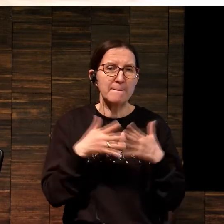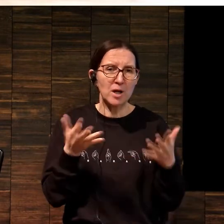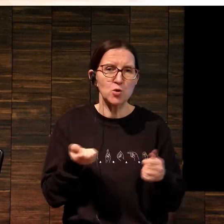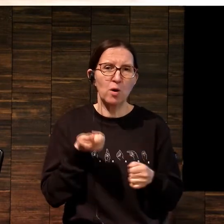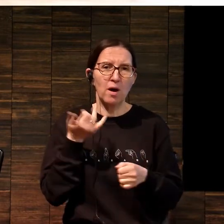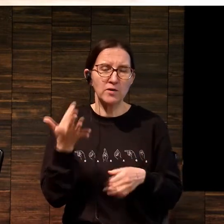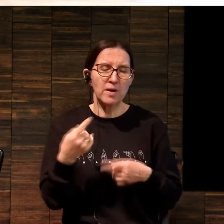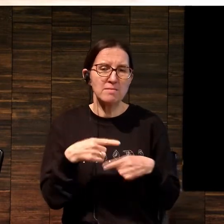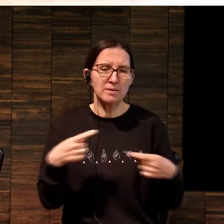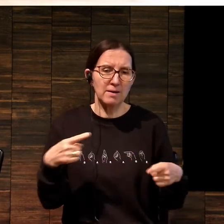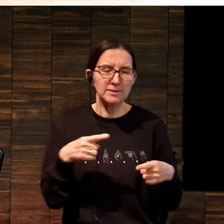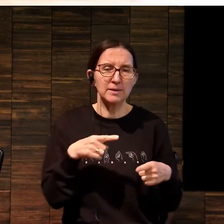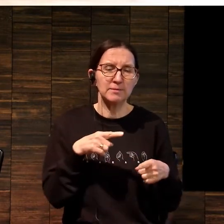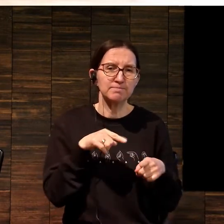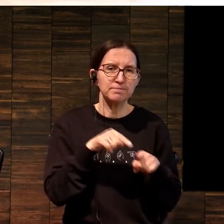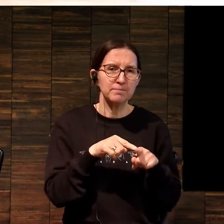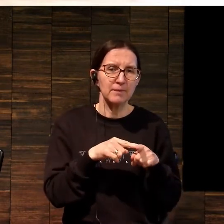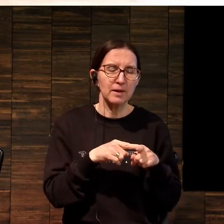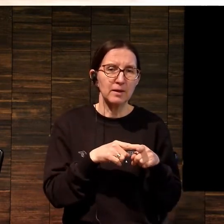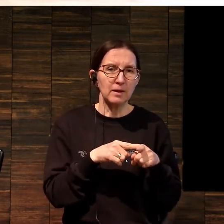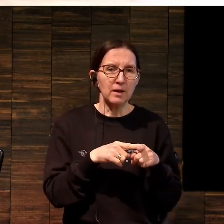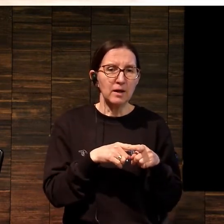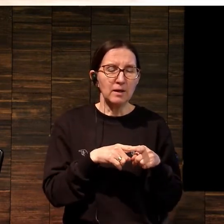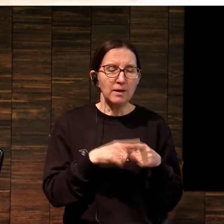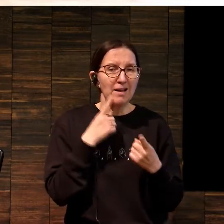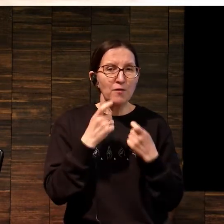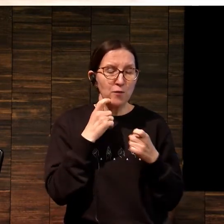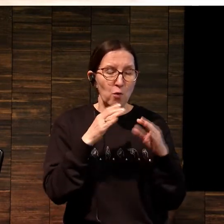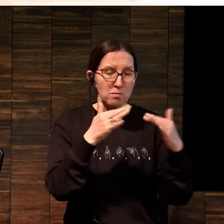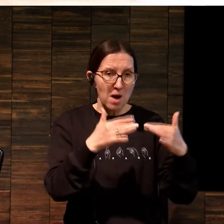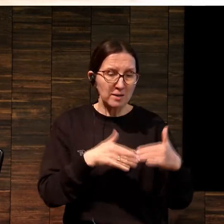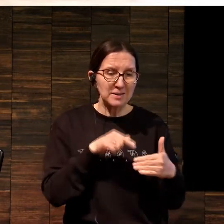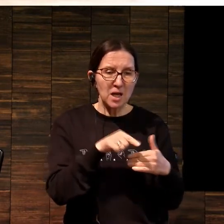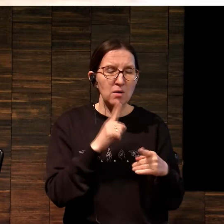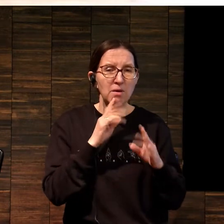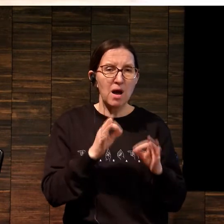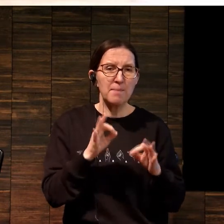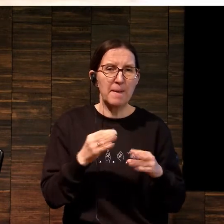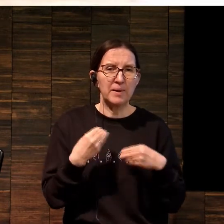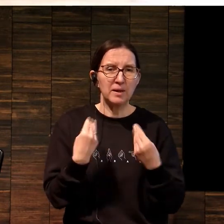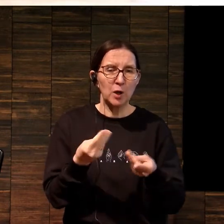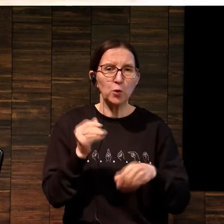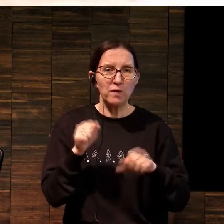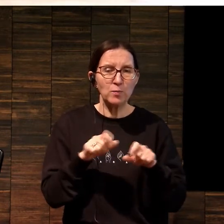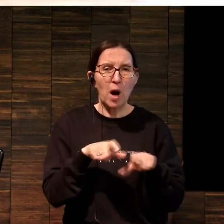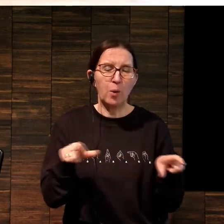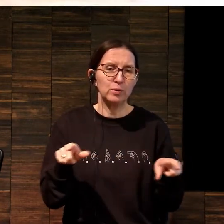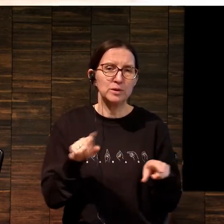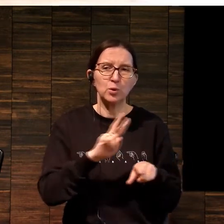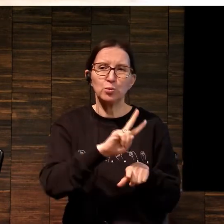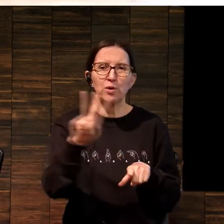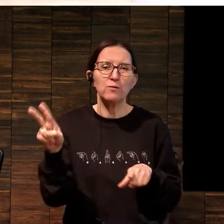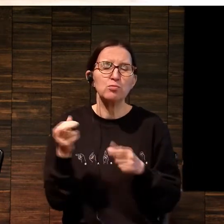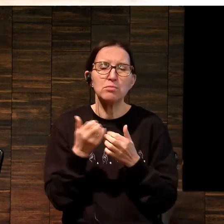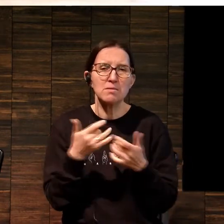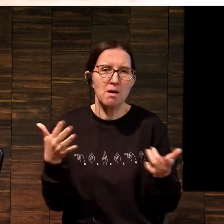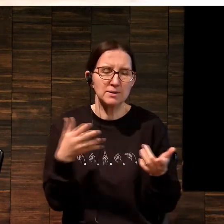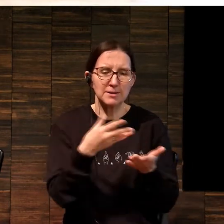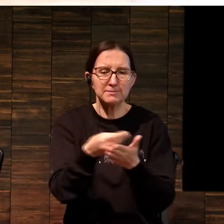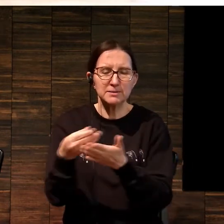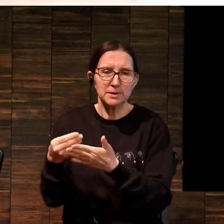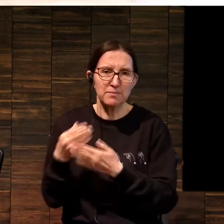it usually allows for people with two sets of disabilities or different spectrum of disabilities to interact with your